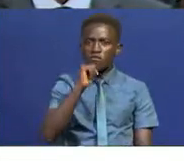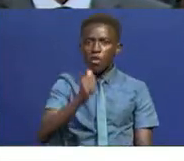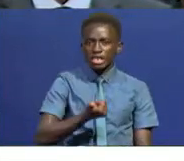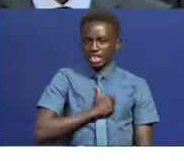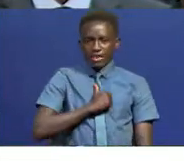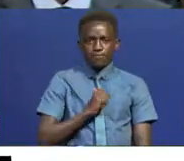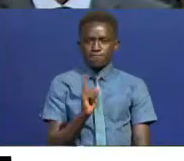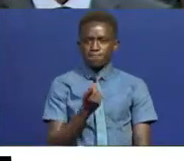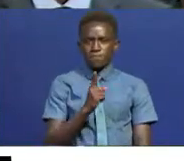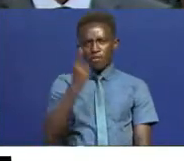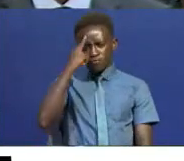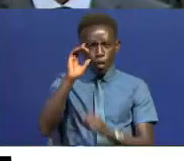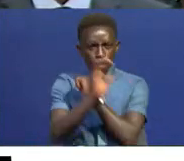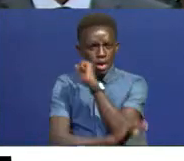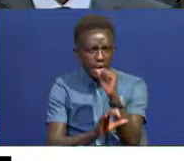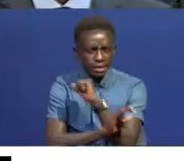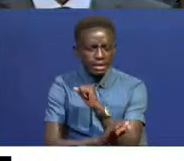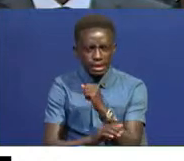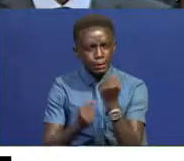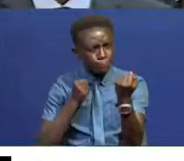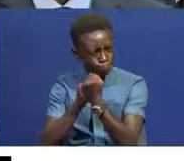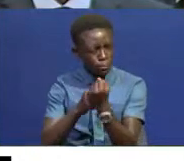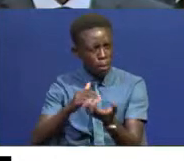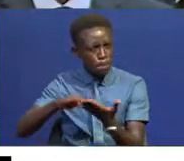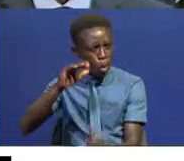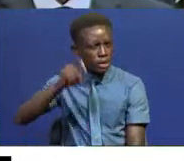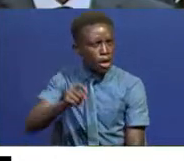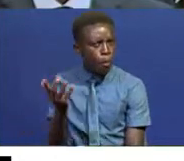is the Salaries and Remunerations Commission.